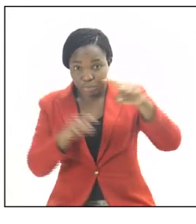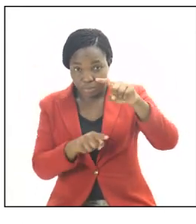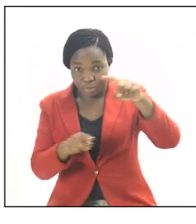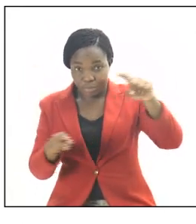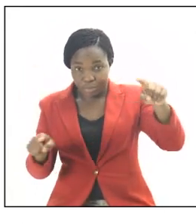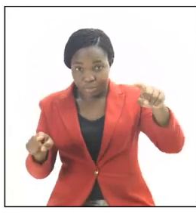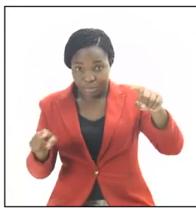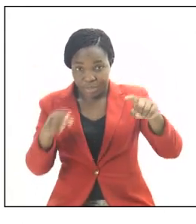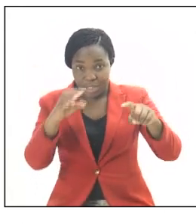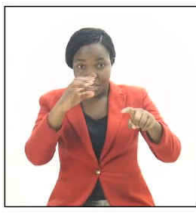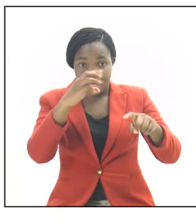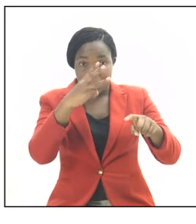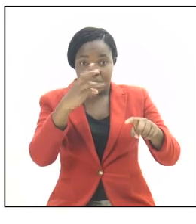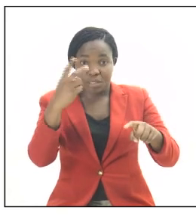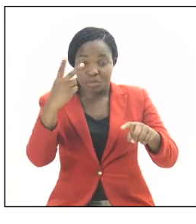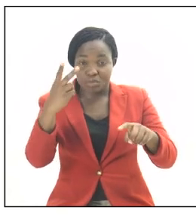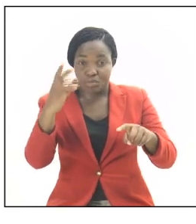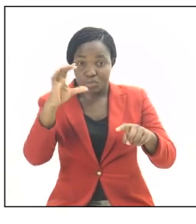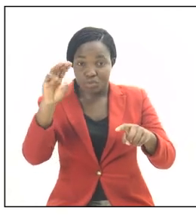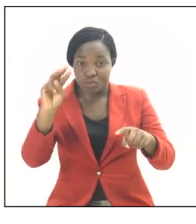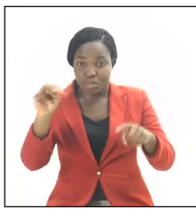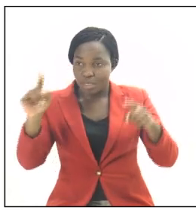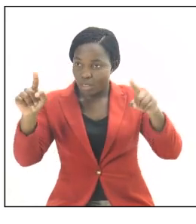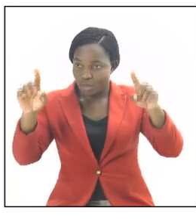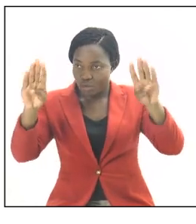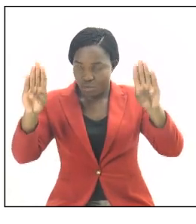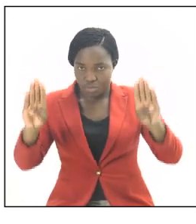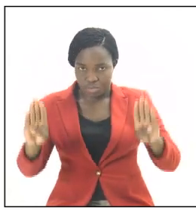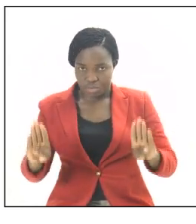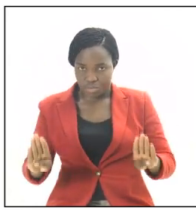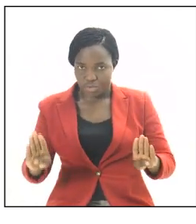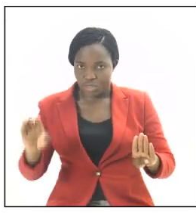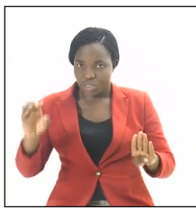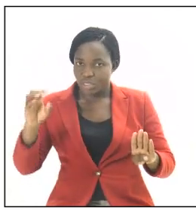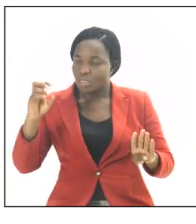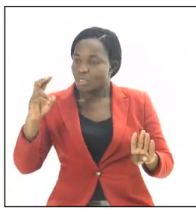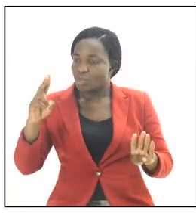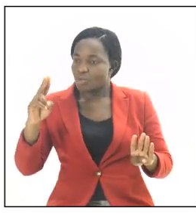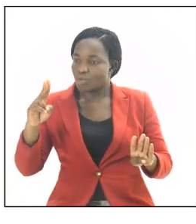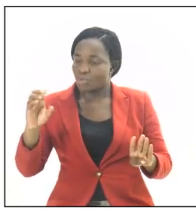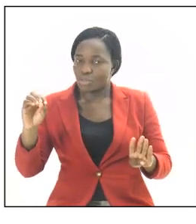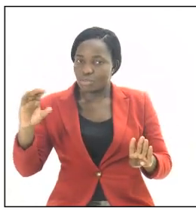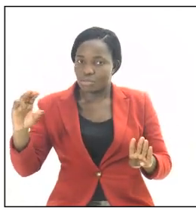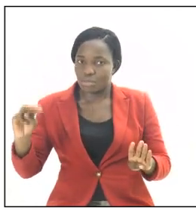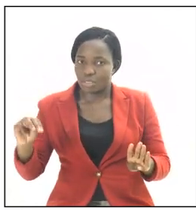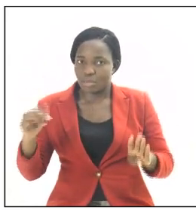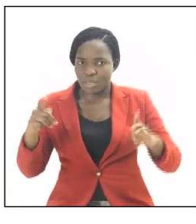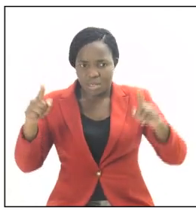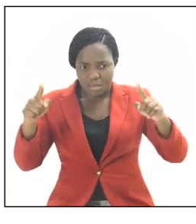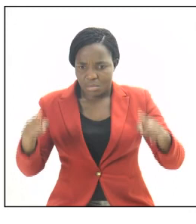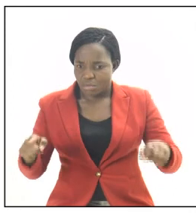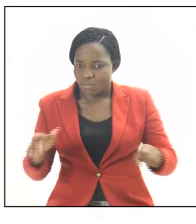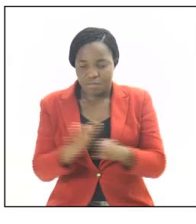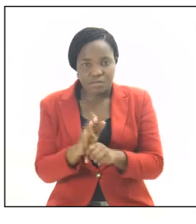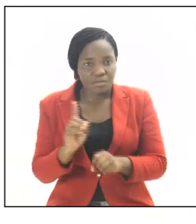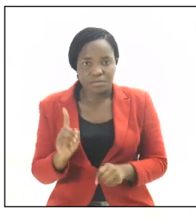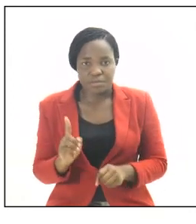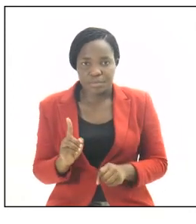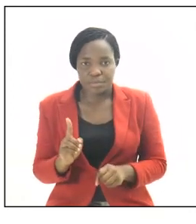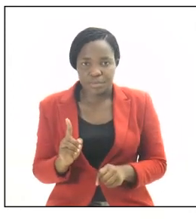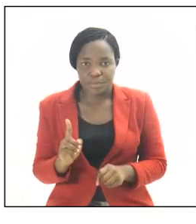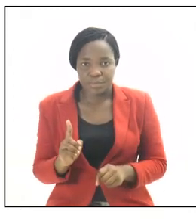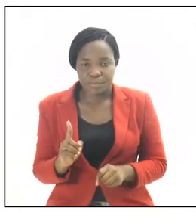we have a breadth of 20 centimeters, but the rectangle is not complete. Of course, the sides are